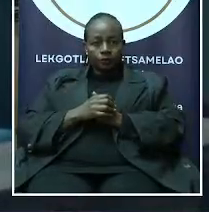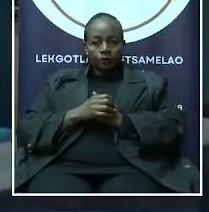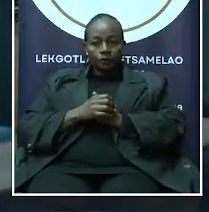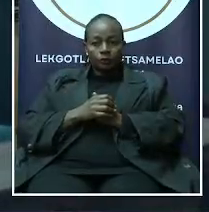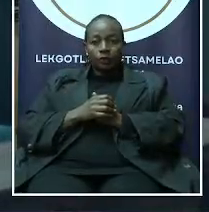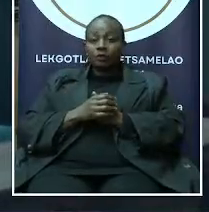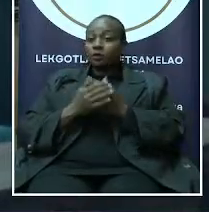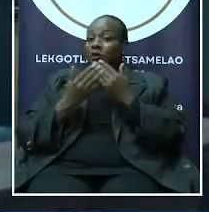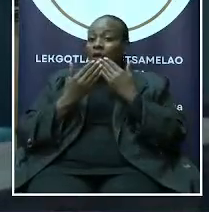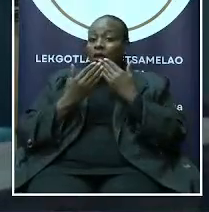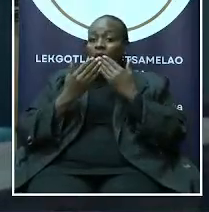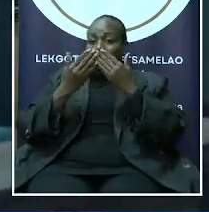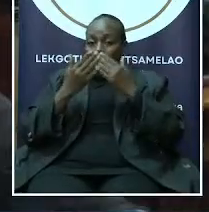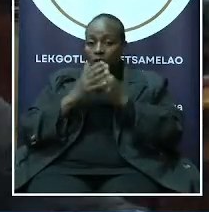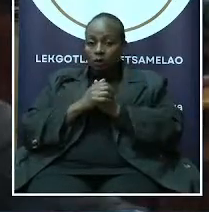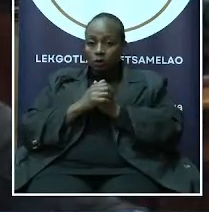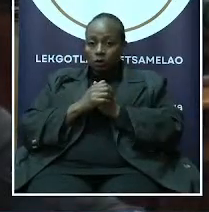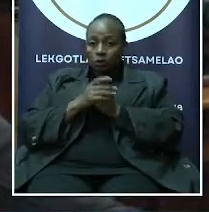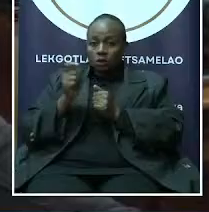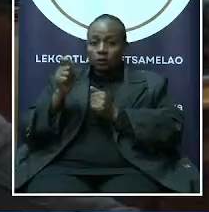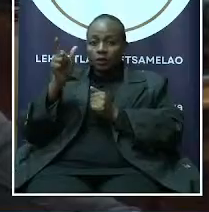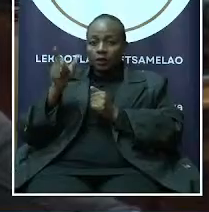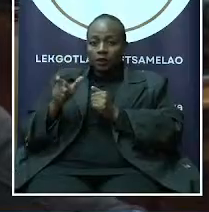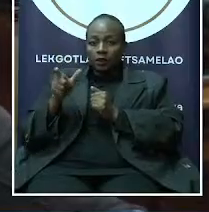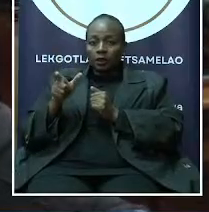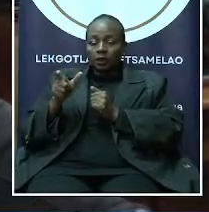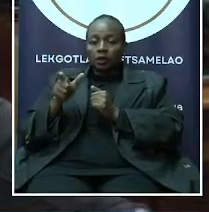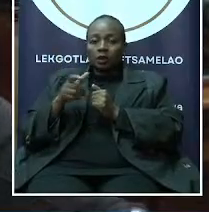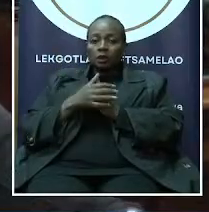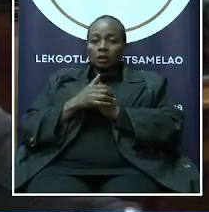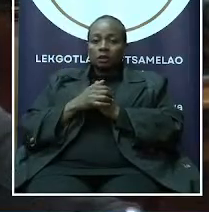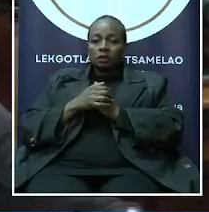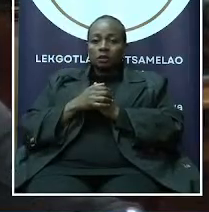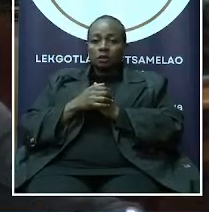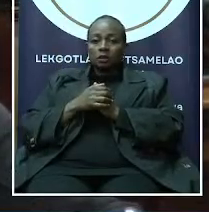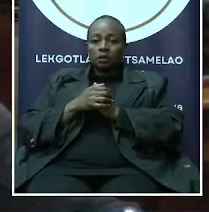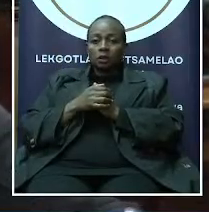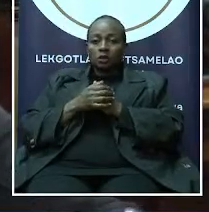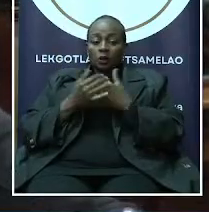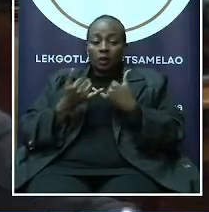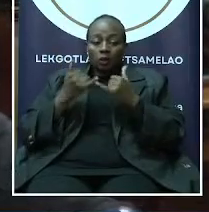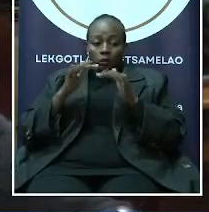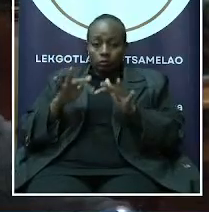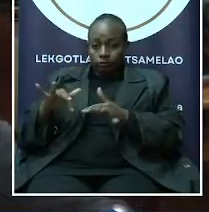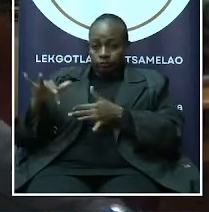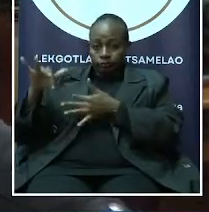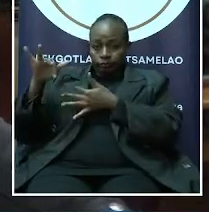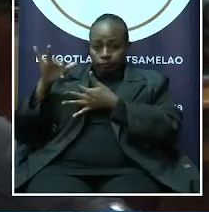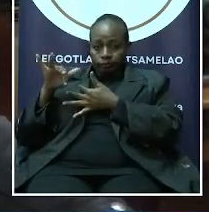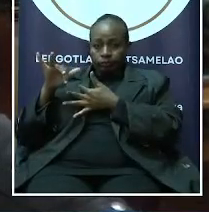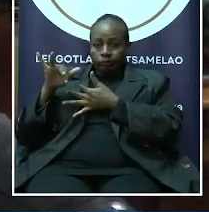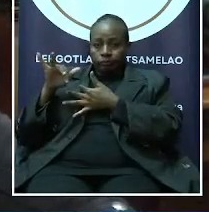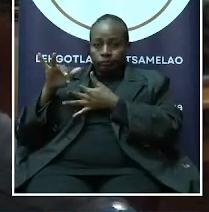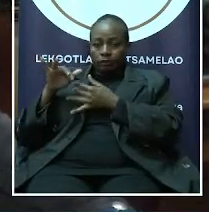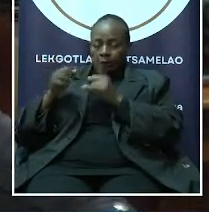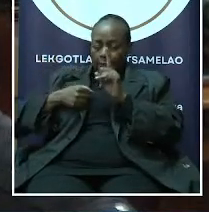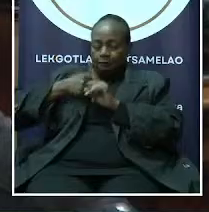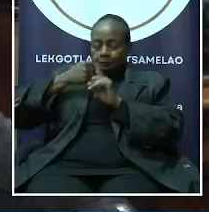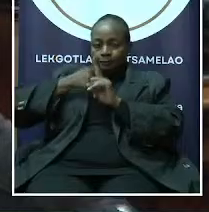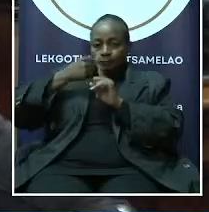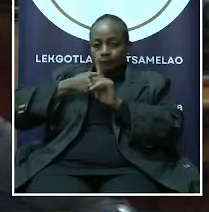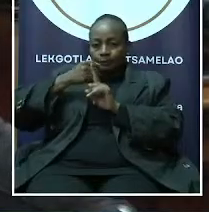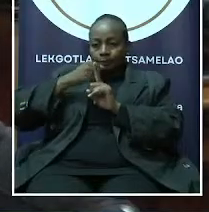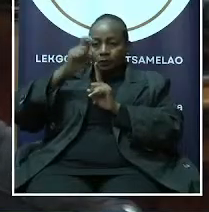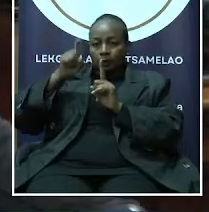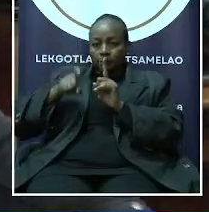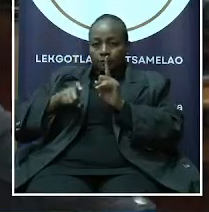Thank you very much, Speaker. So this house here needs to advocate